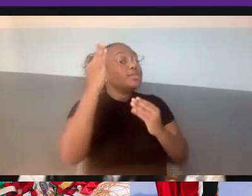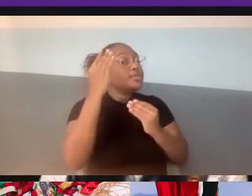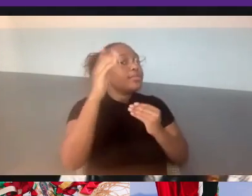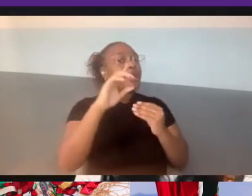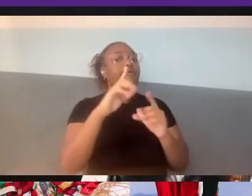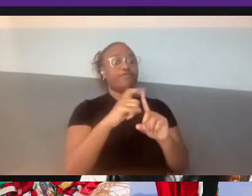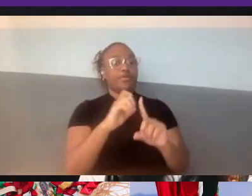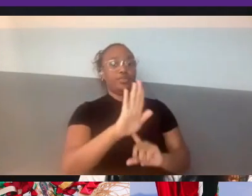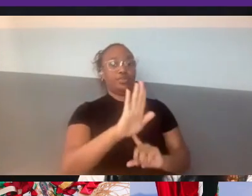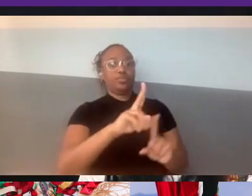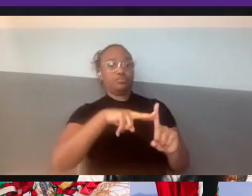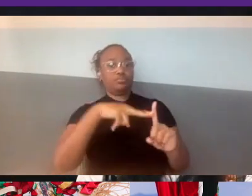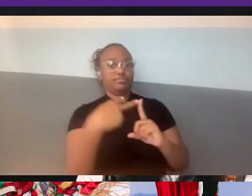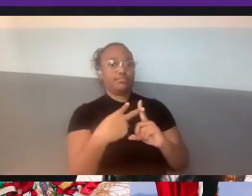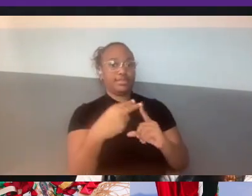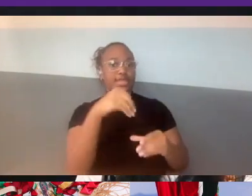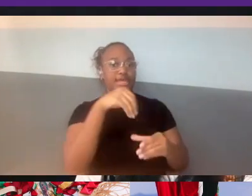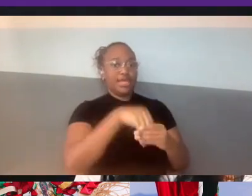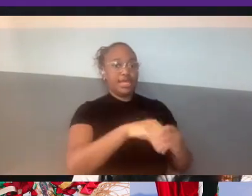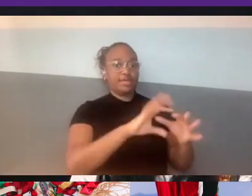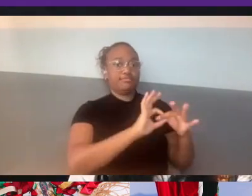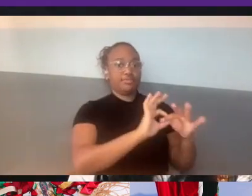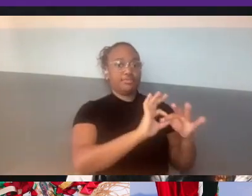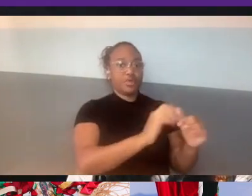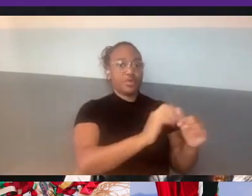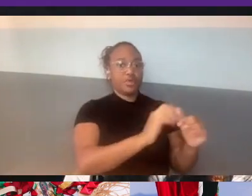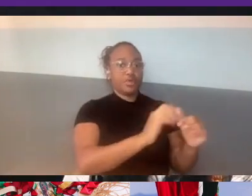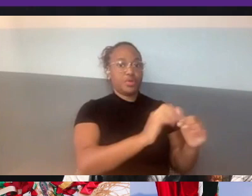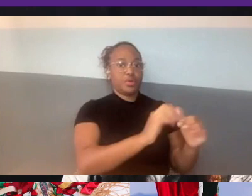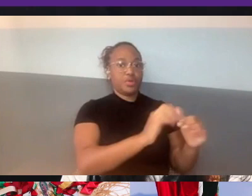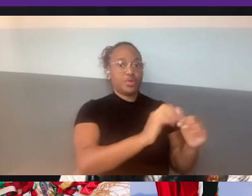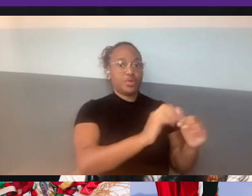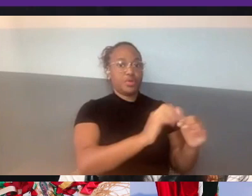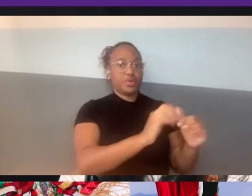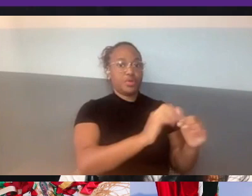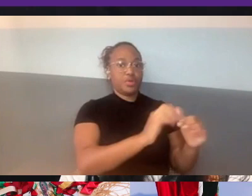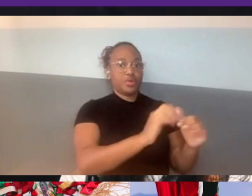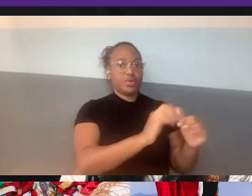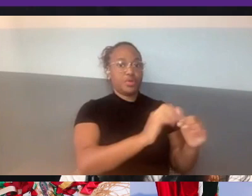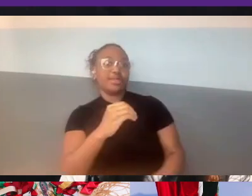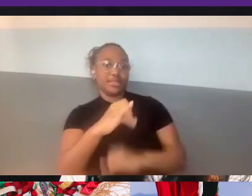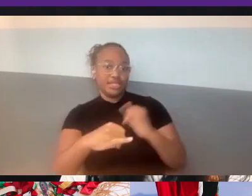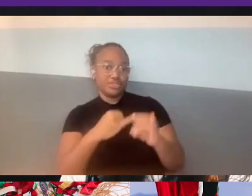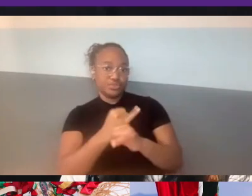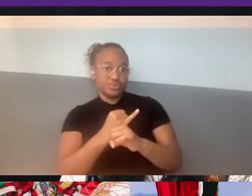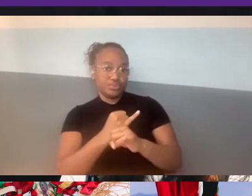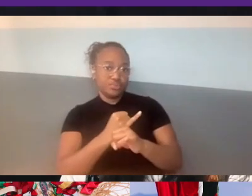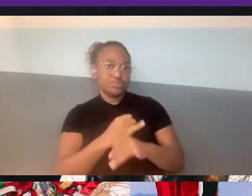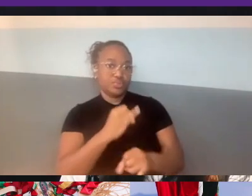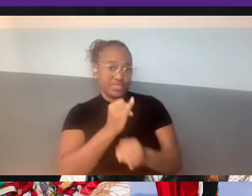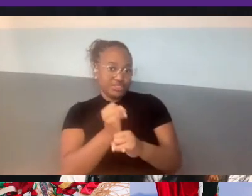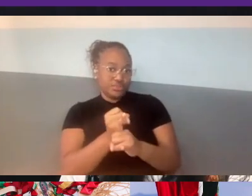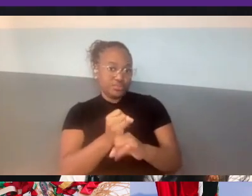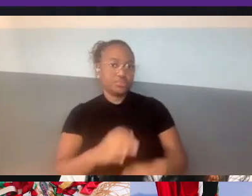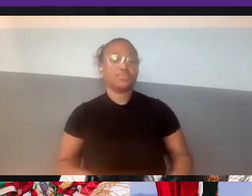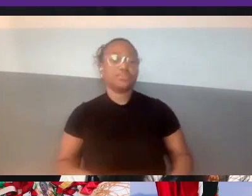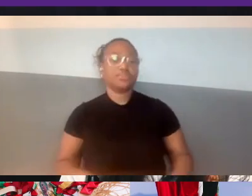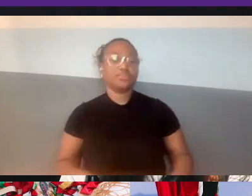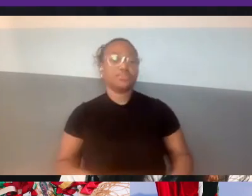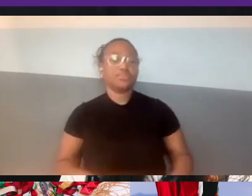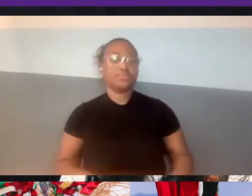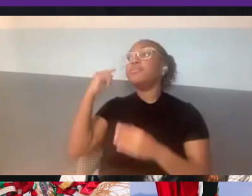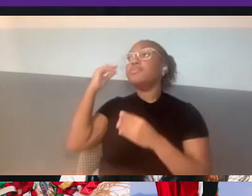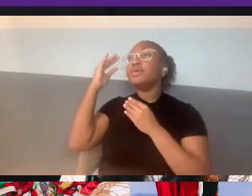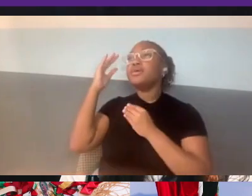work with Kasey and the Institute? I mean, as I'm thinking about your question about narrative and thinking about